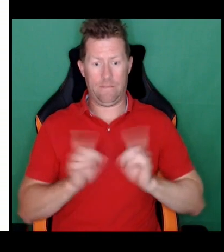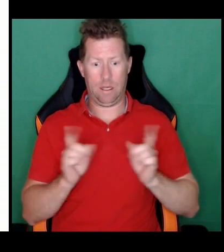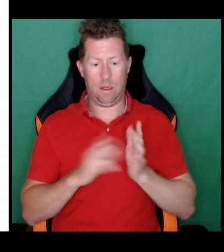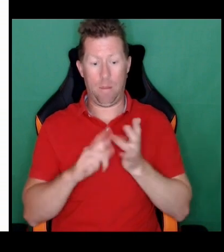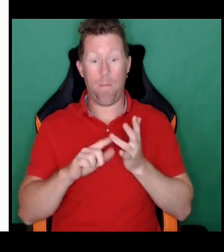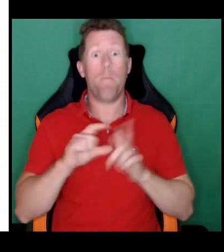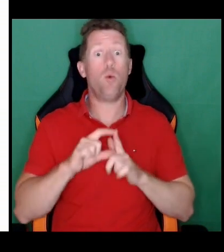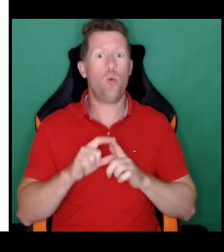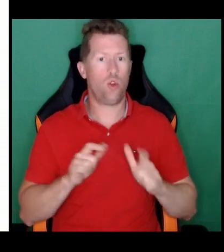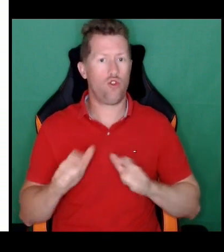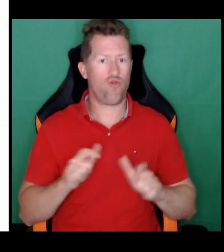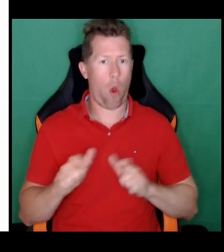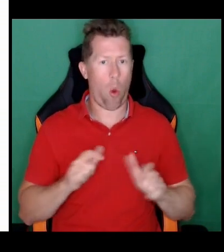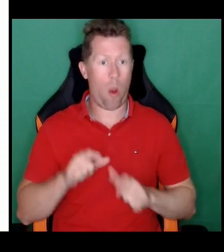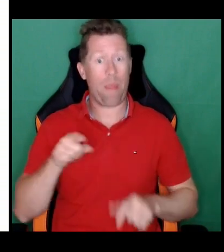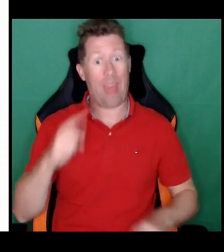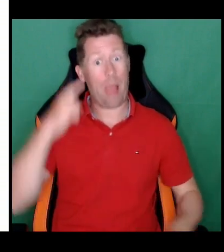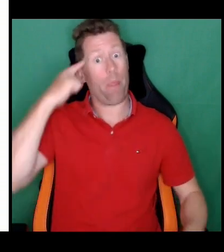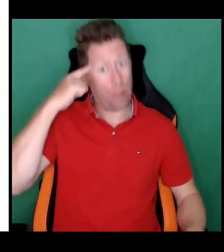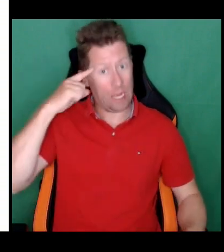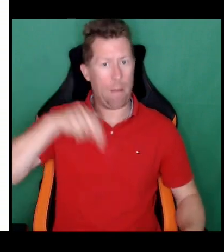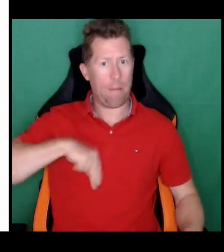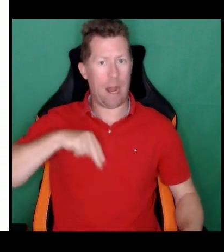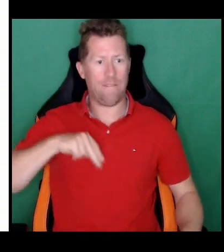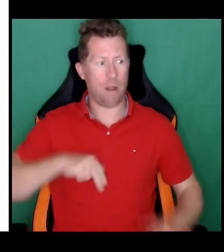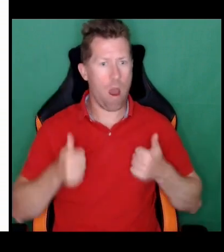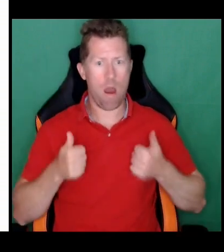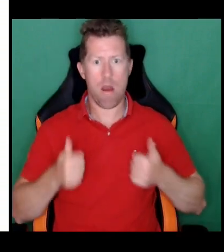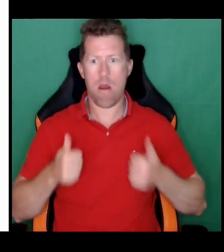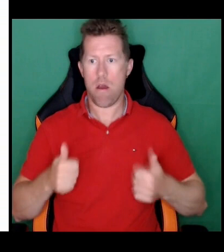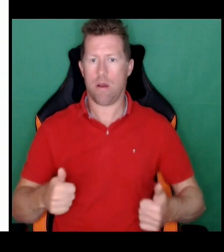control benefits that they believe are worthwhile.